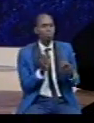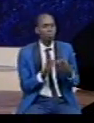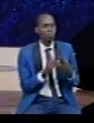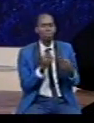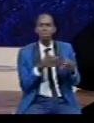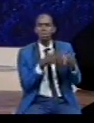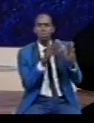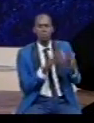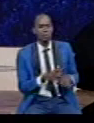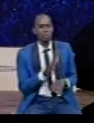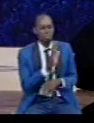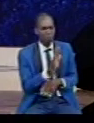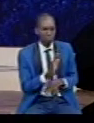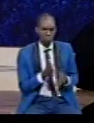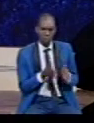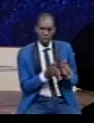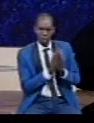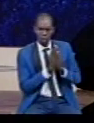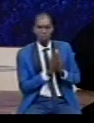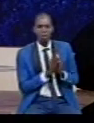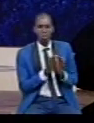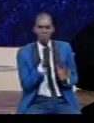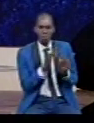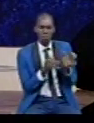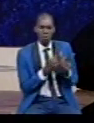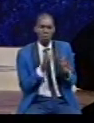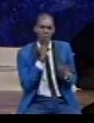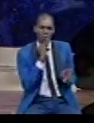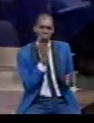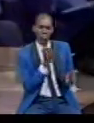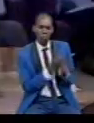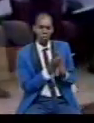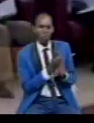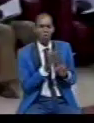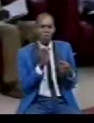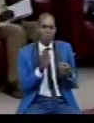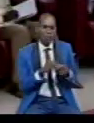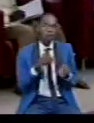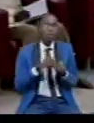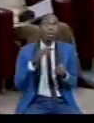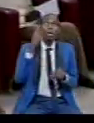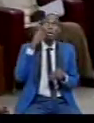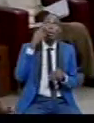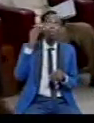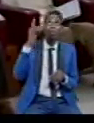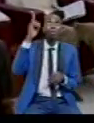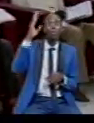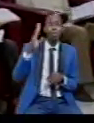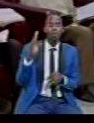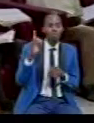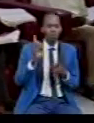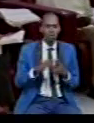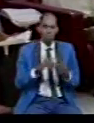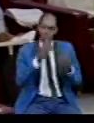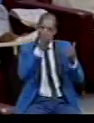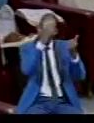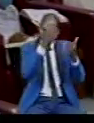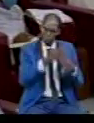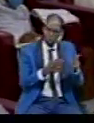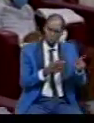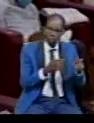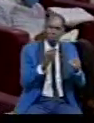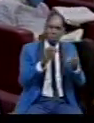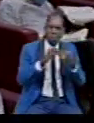them, whether it be right in the sight of God to hearken unto you more